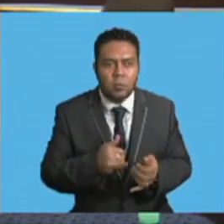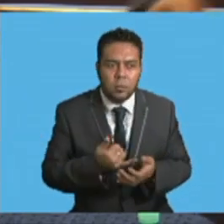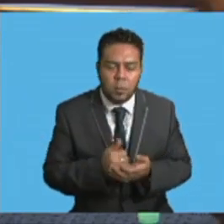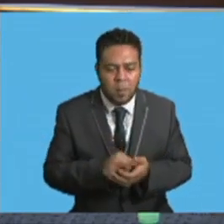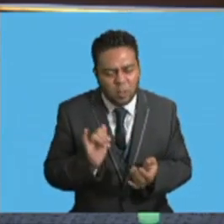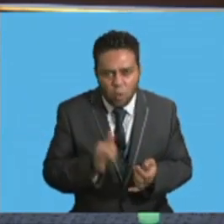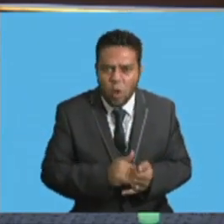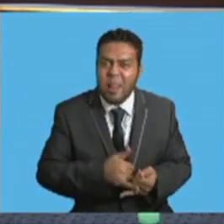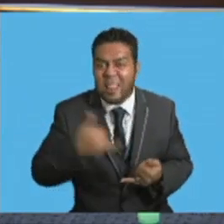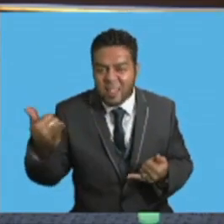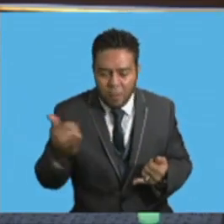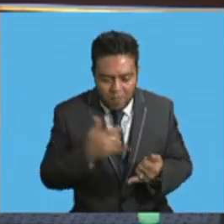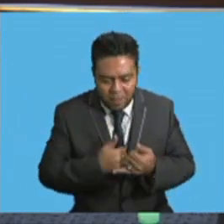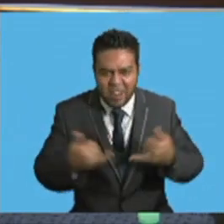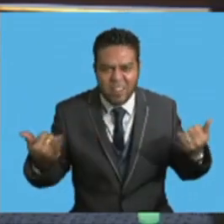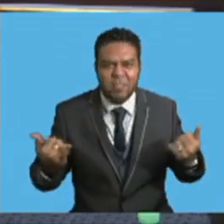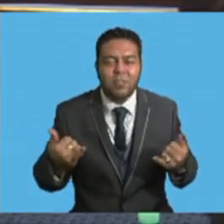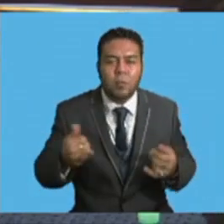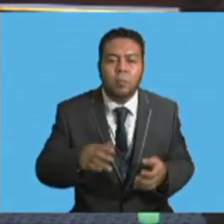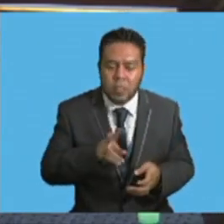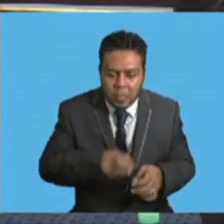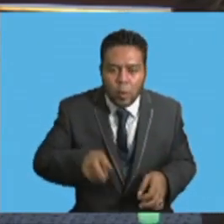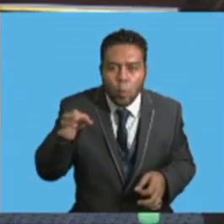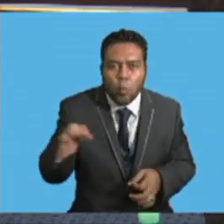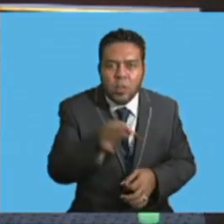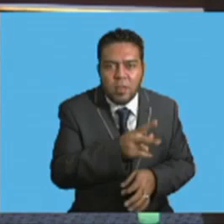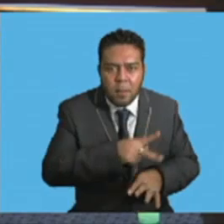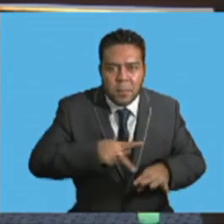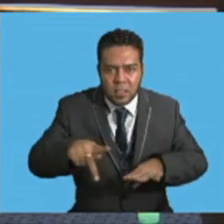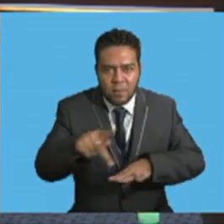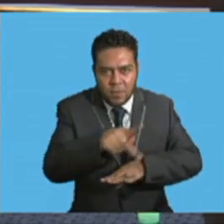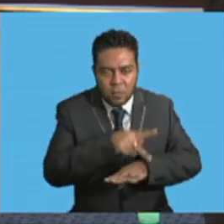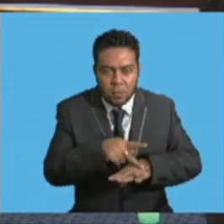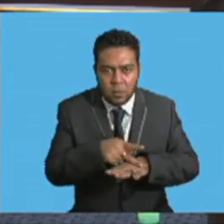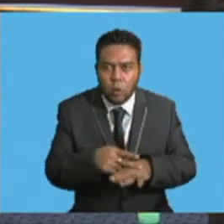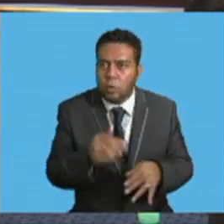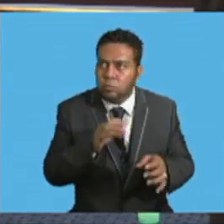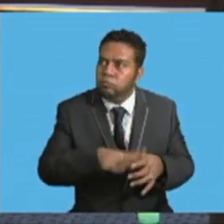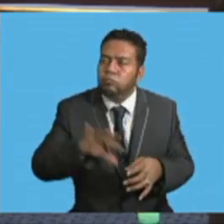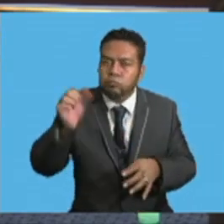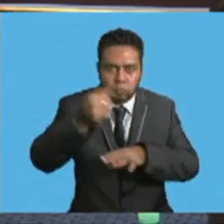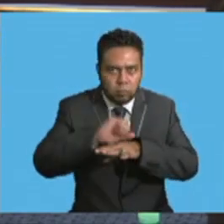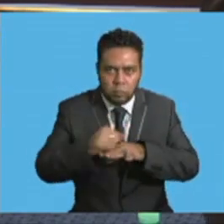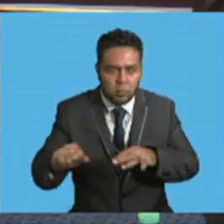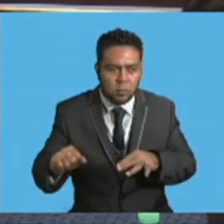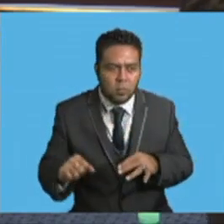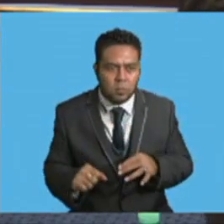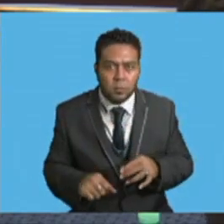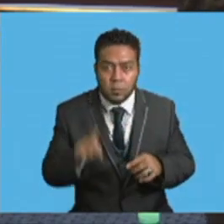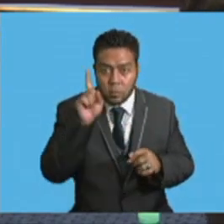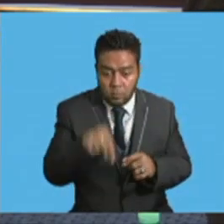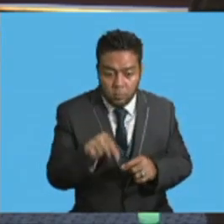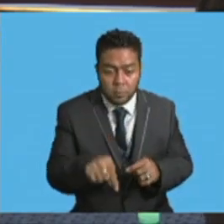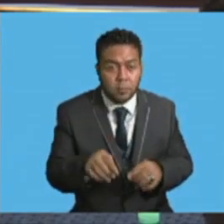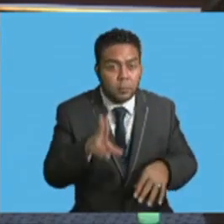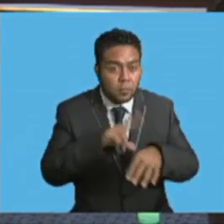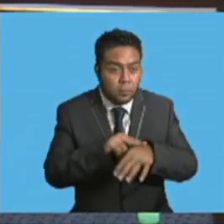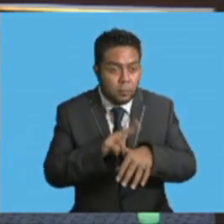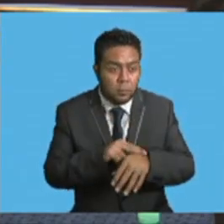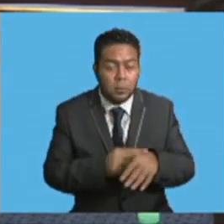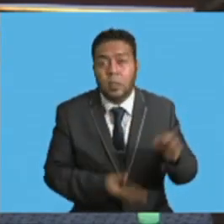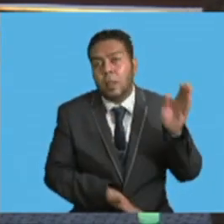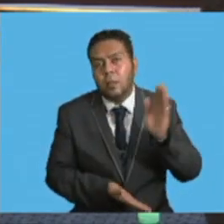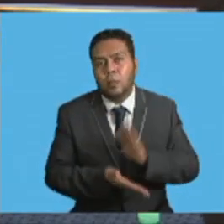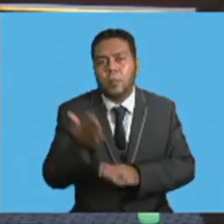will remain within the country or remain within the Pacific. These doctors never stayed in the Pacific. They left for